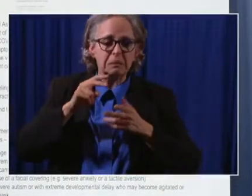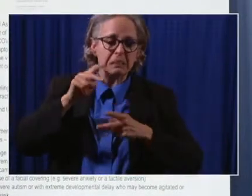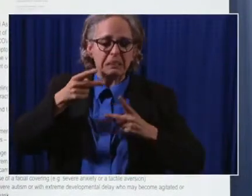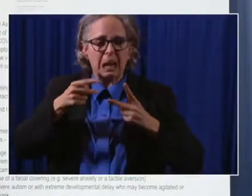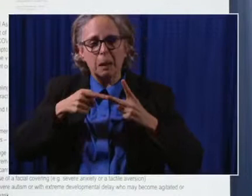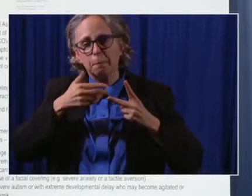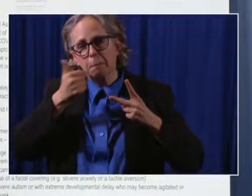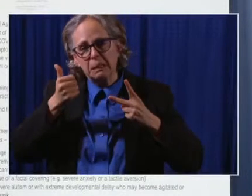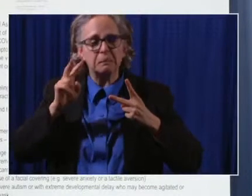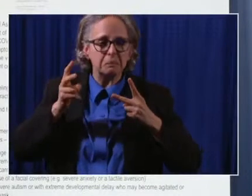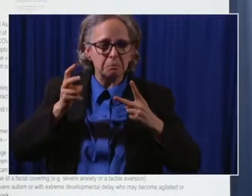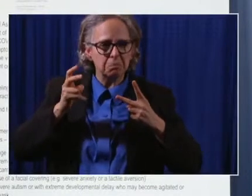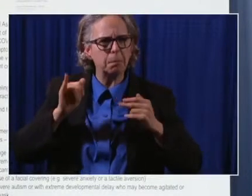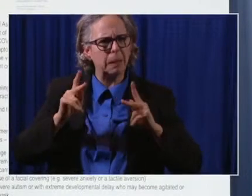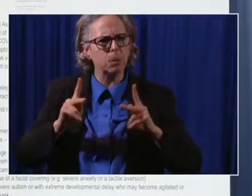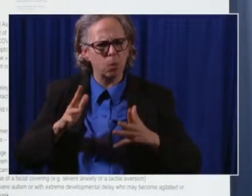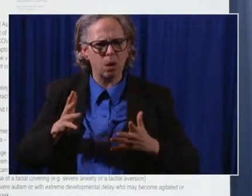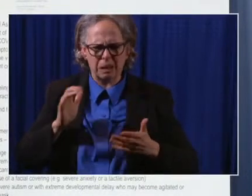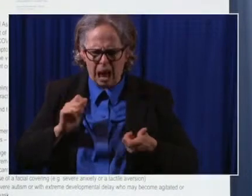do these things, and